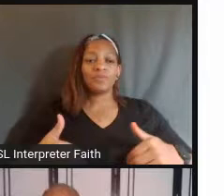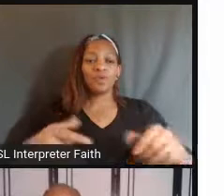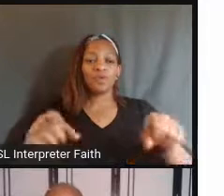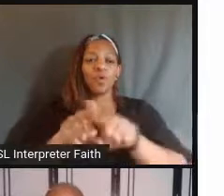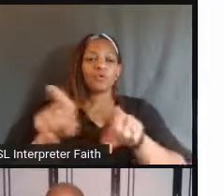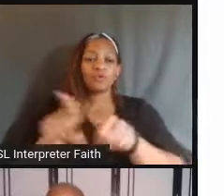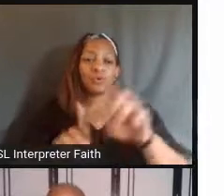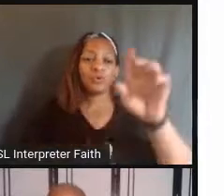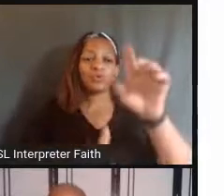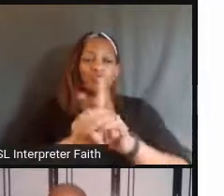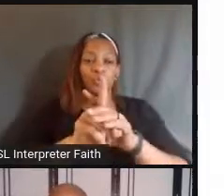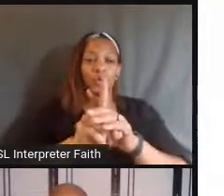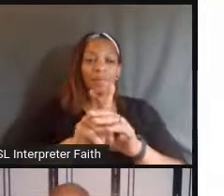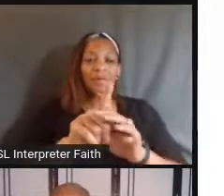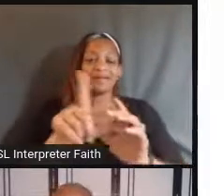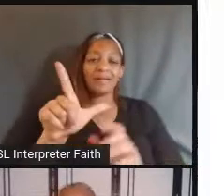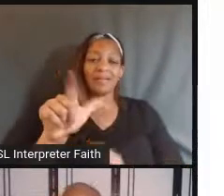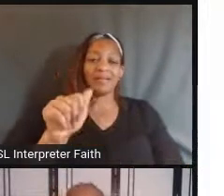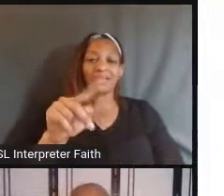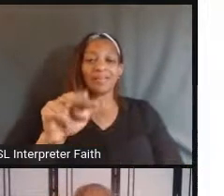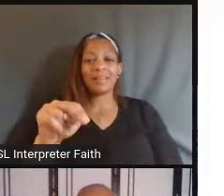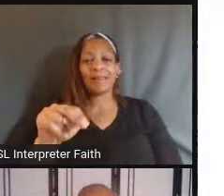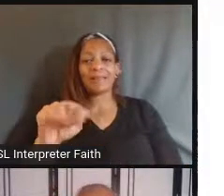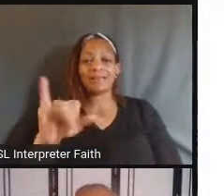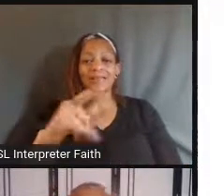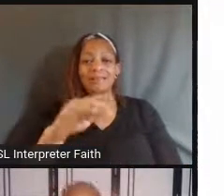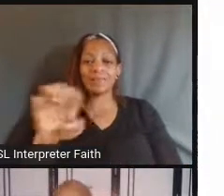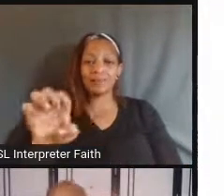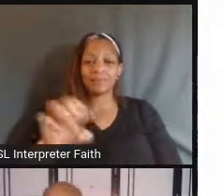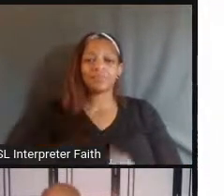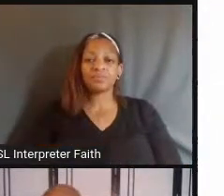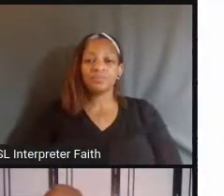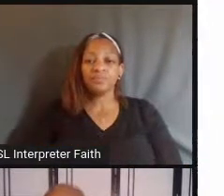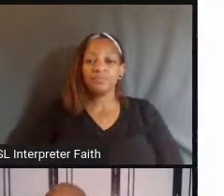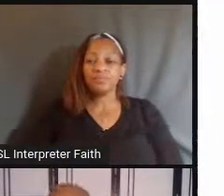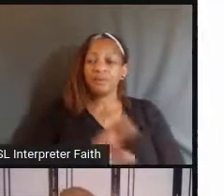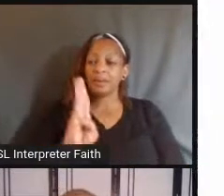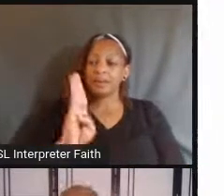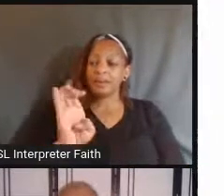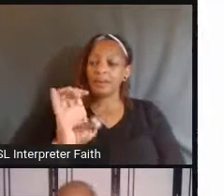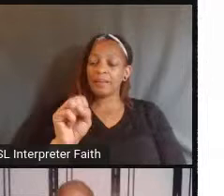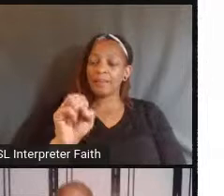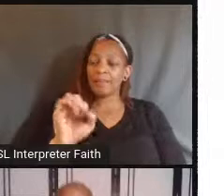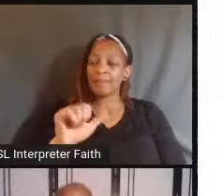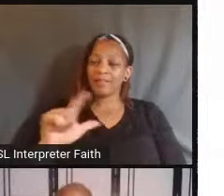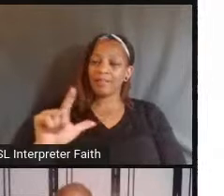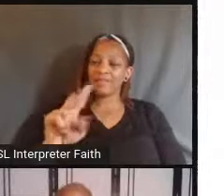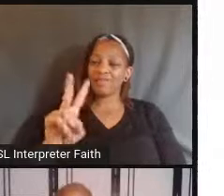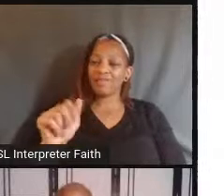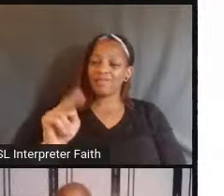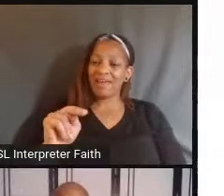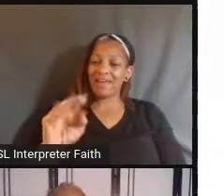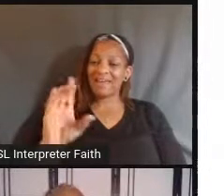a landscape. Bessel van der Kolk says,